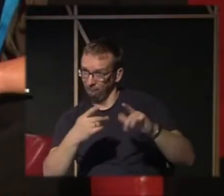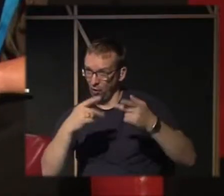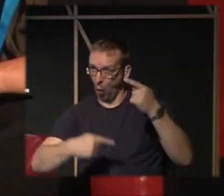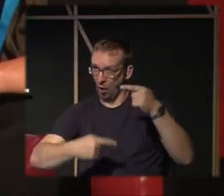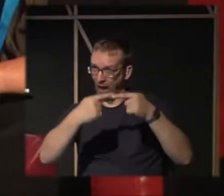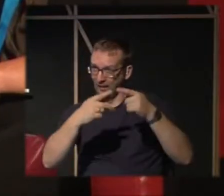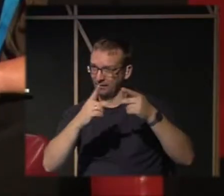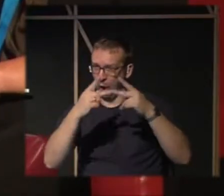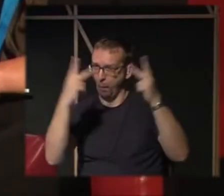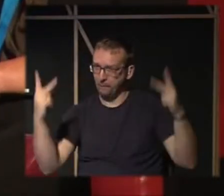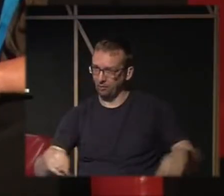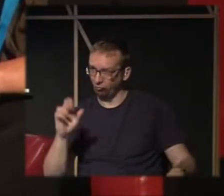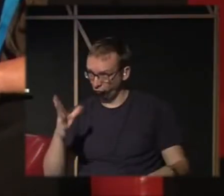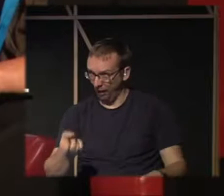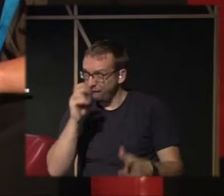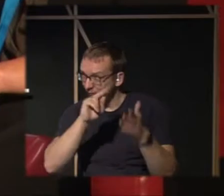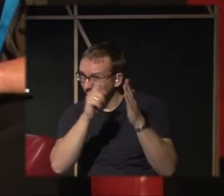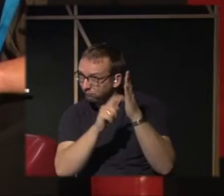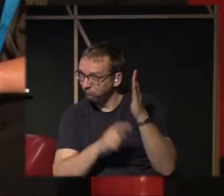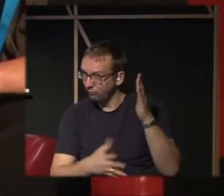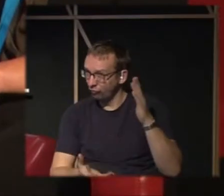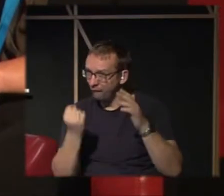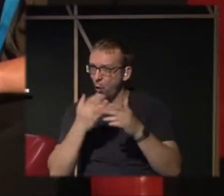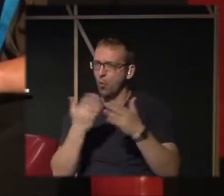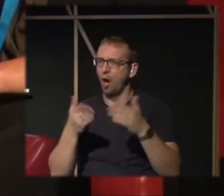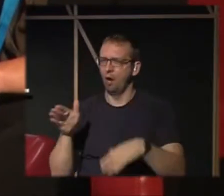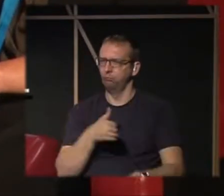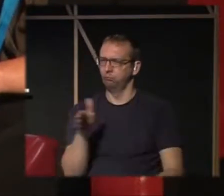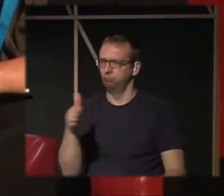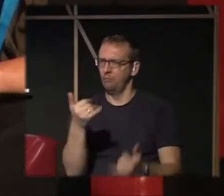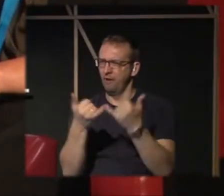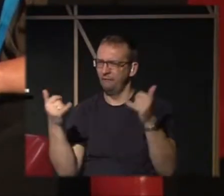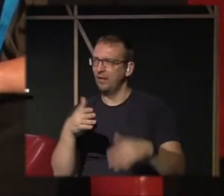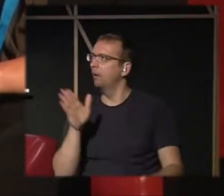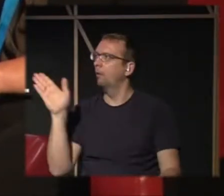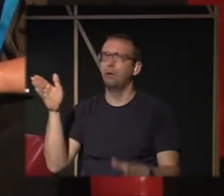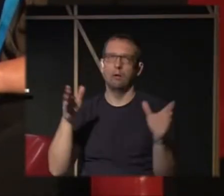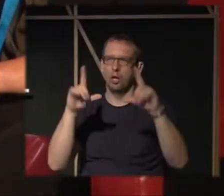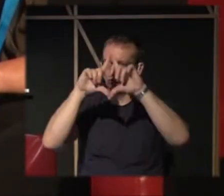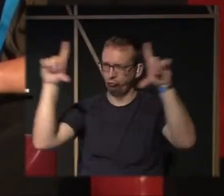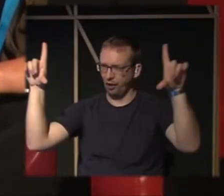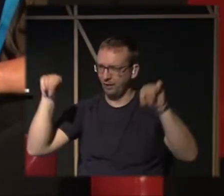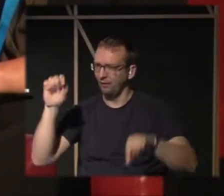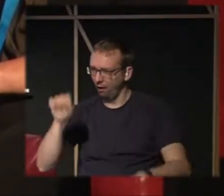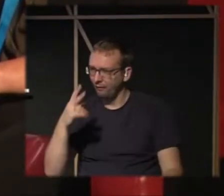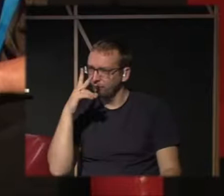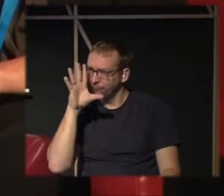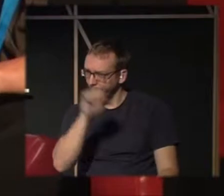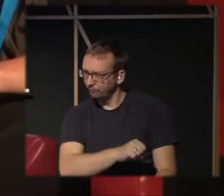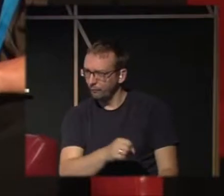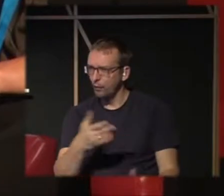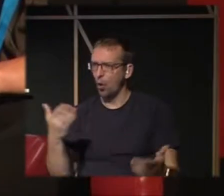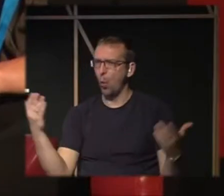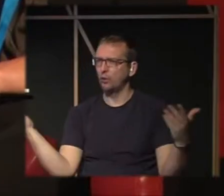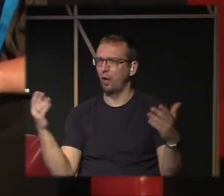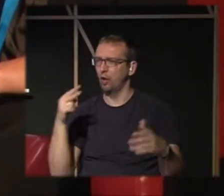information? And once they get to the stadium, can they actually watch the match and enjoy it the same way as everybody else? And the third